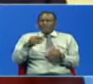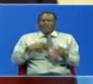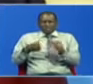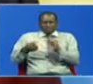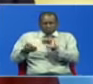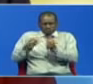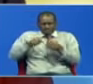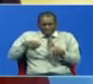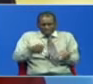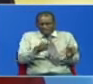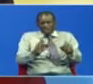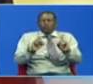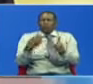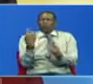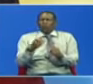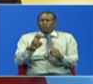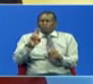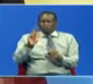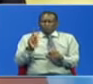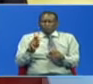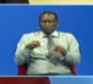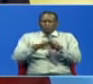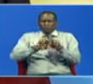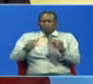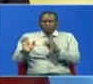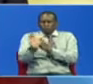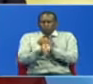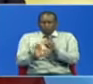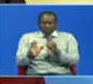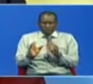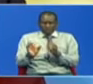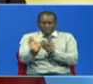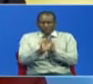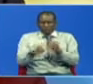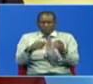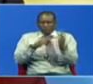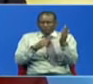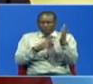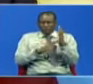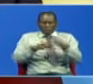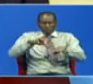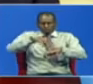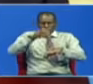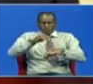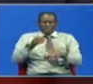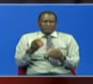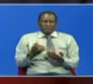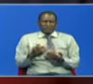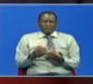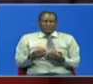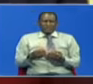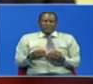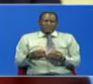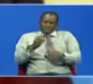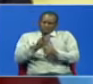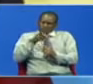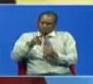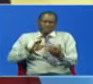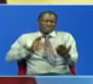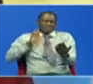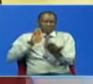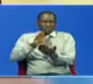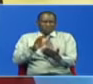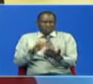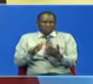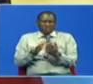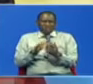and it's not only UK. I think there are other countries that, was it Sweden, I believe, that used that approach. But